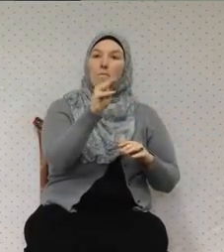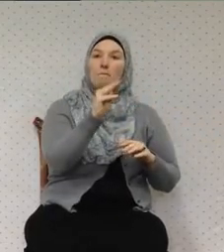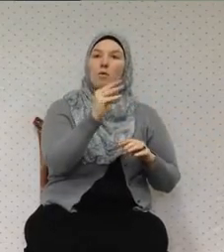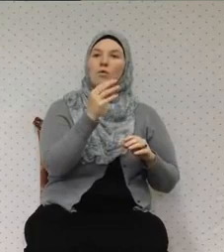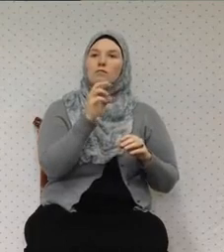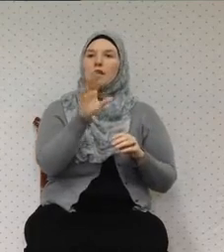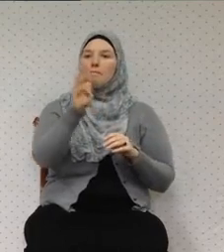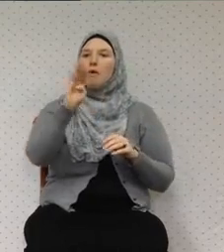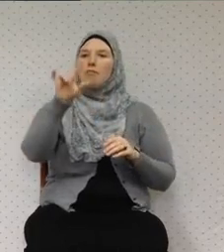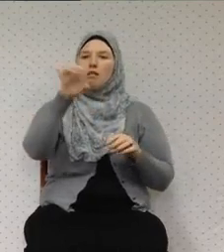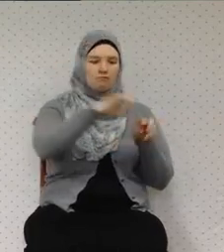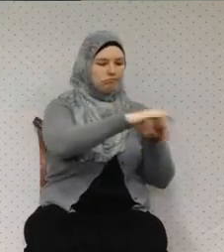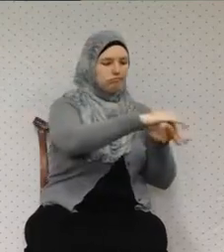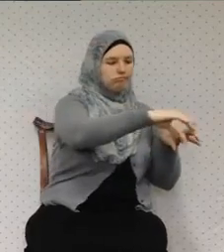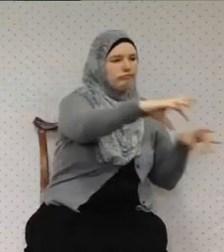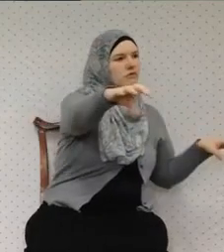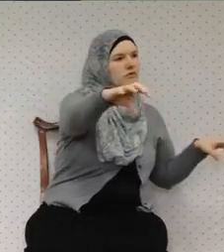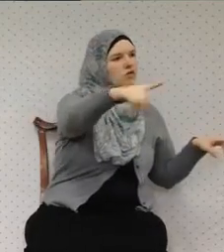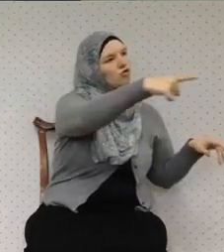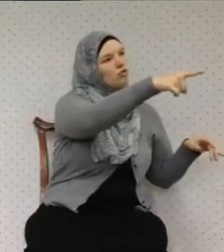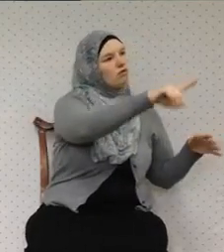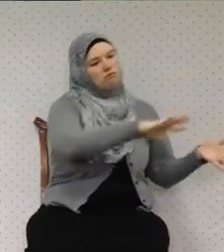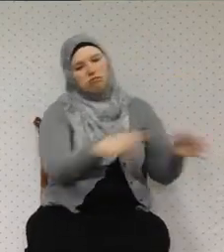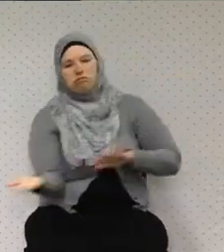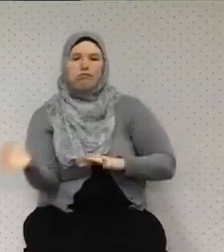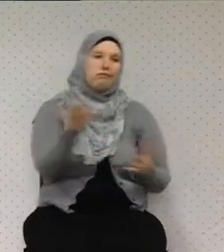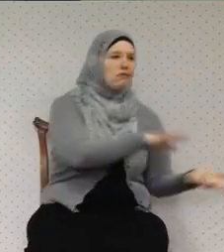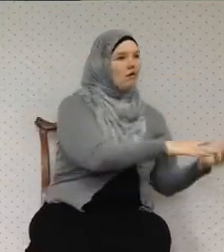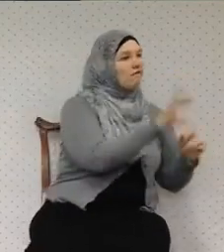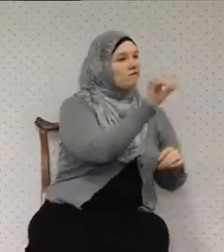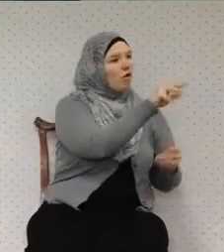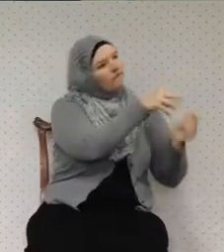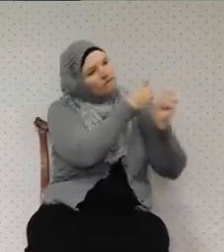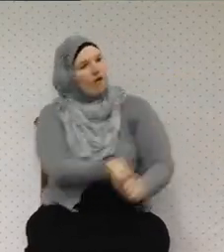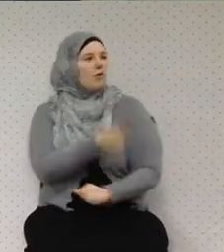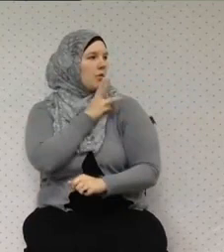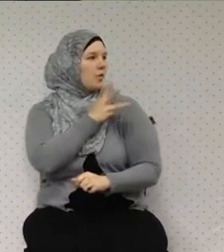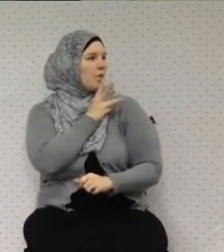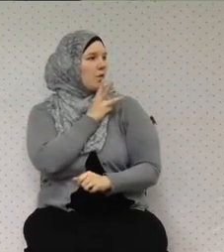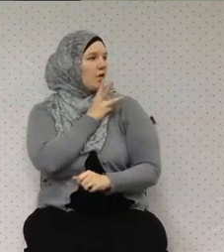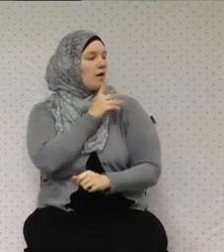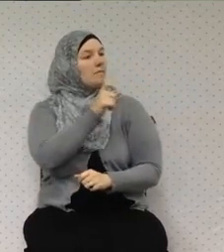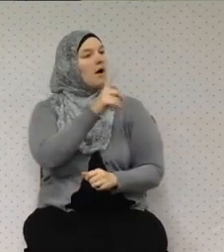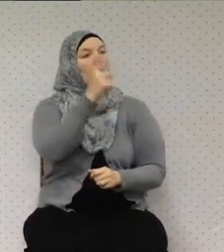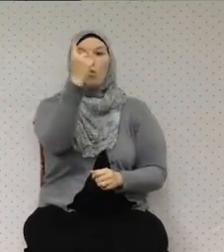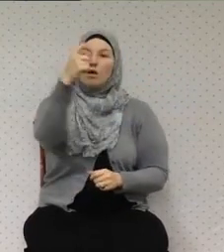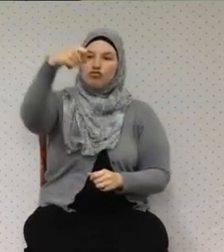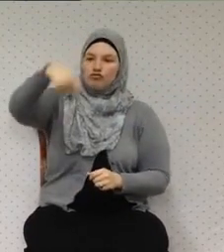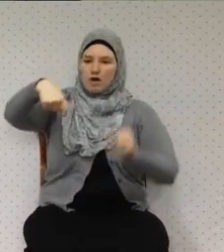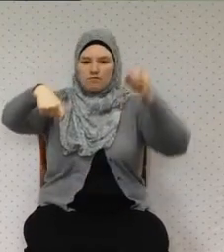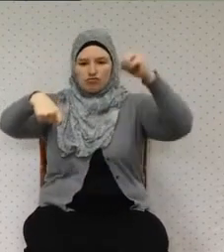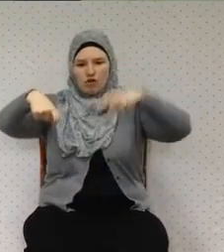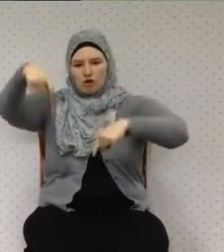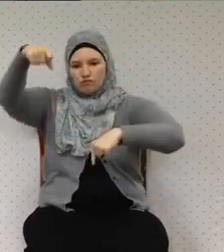sea, you have no power. You are carried right and left. But because the water droplets, when